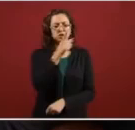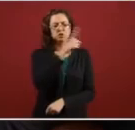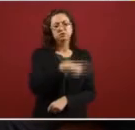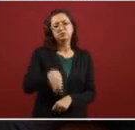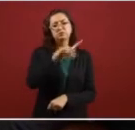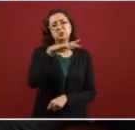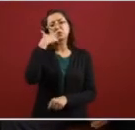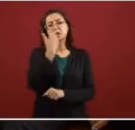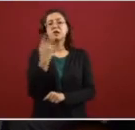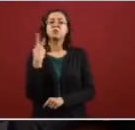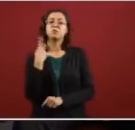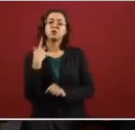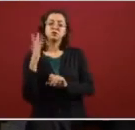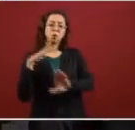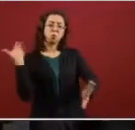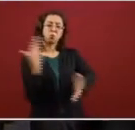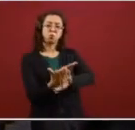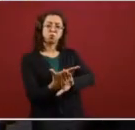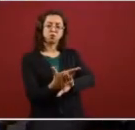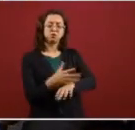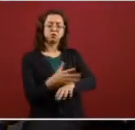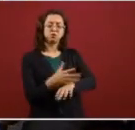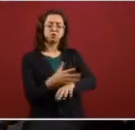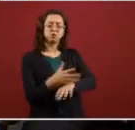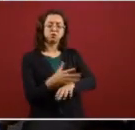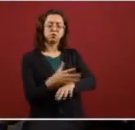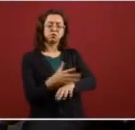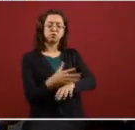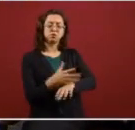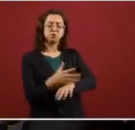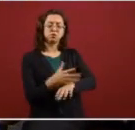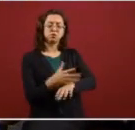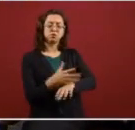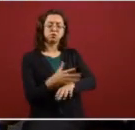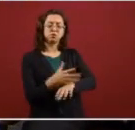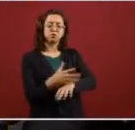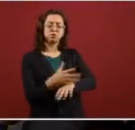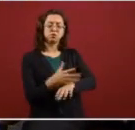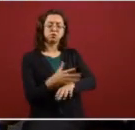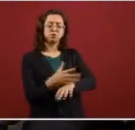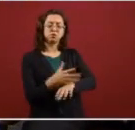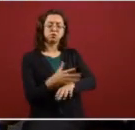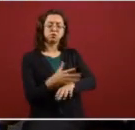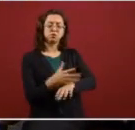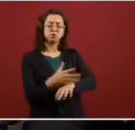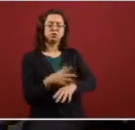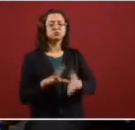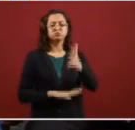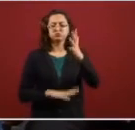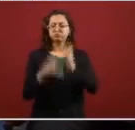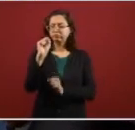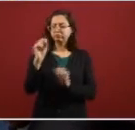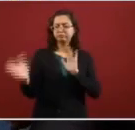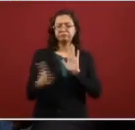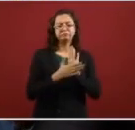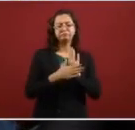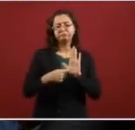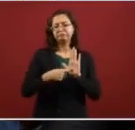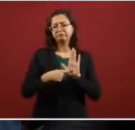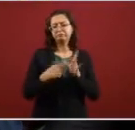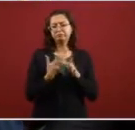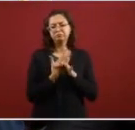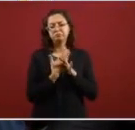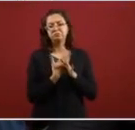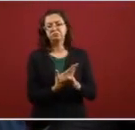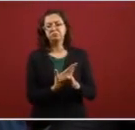persecution. Así lo dice la Constitución. That is how the Constitution says it. Y así